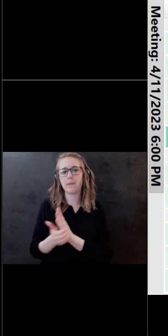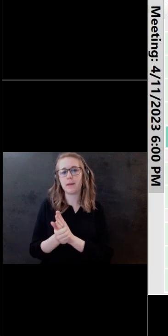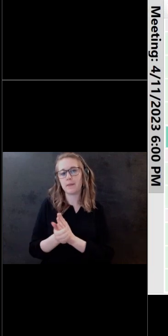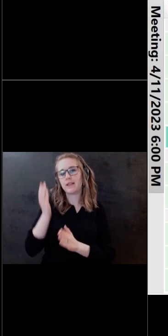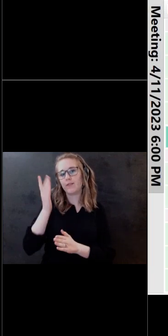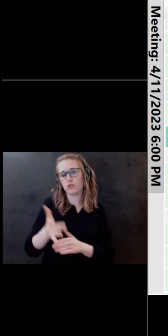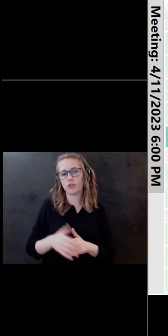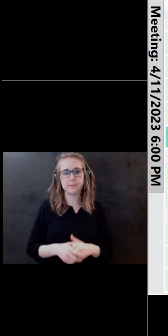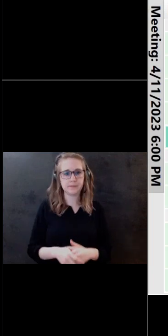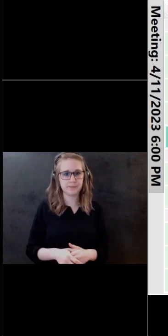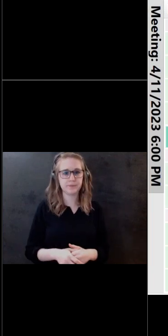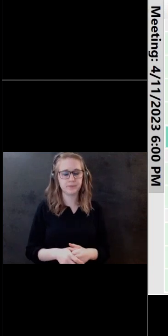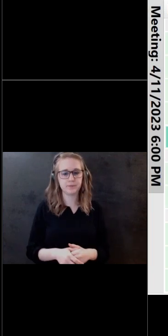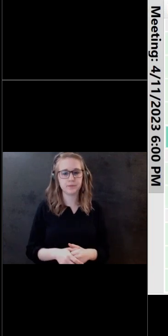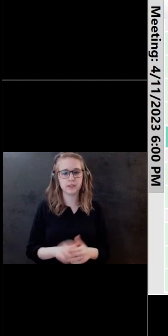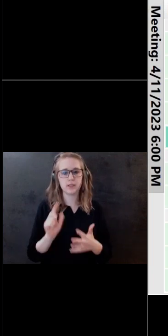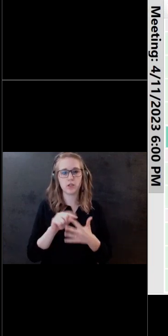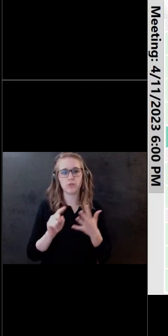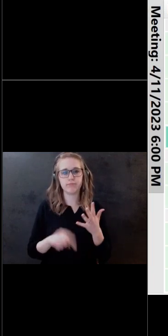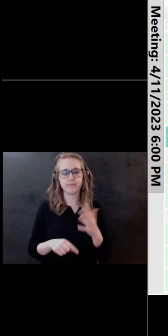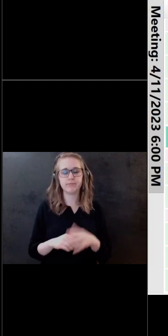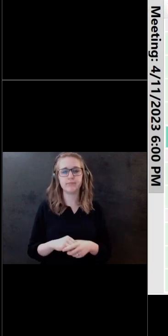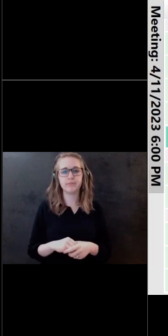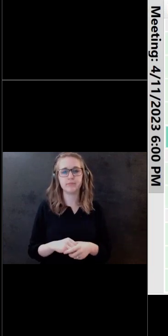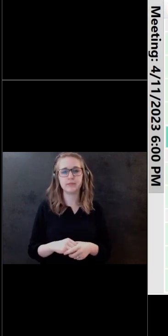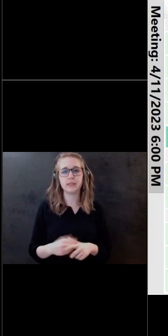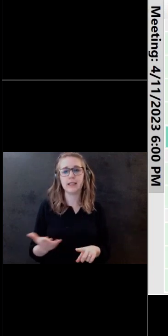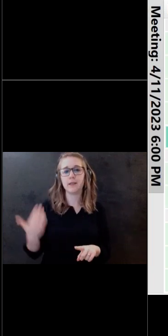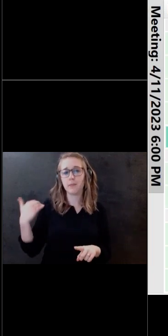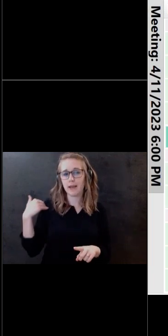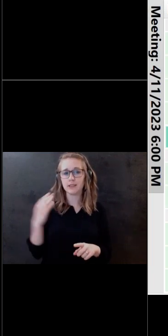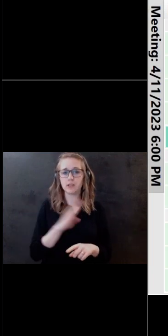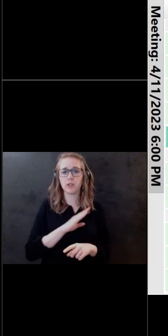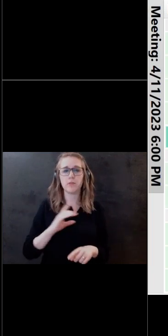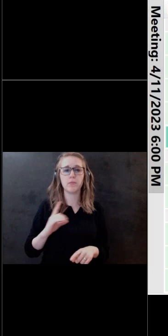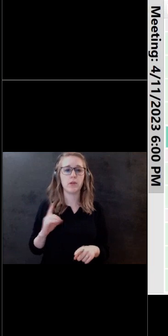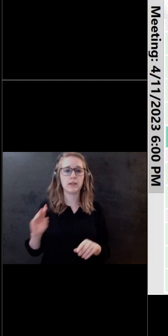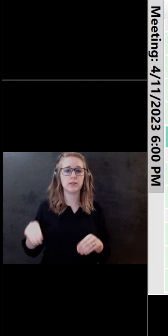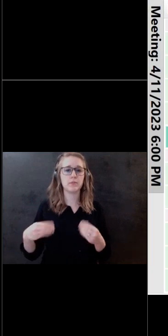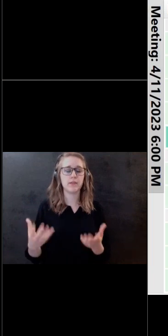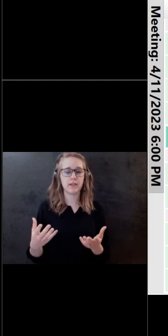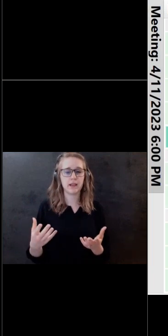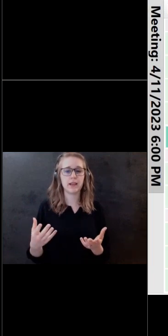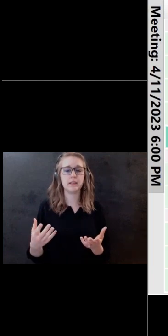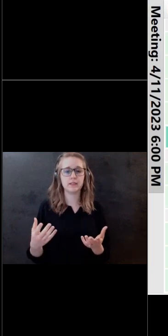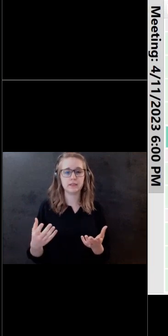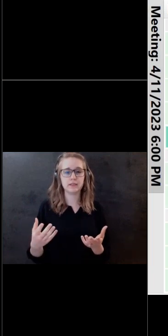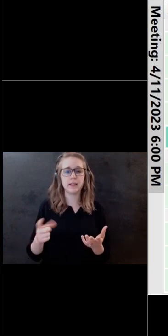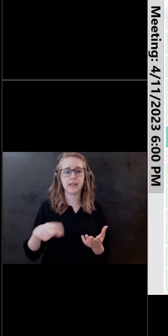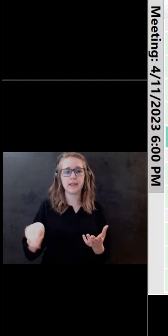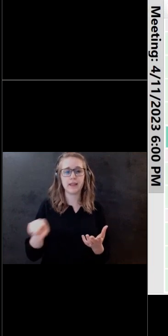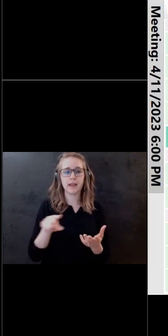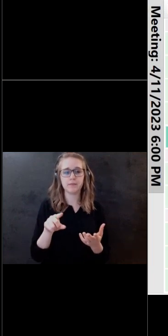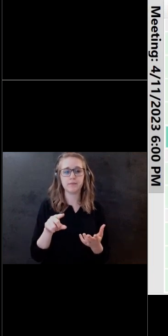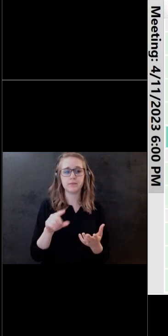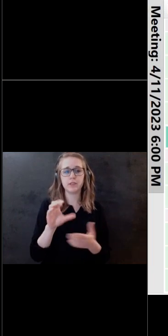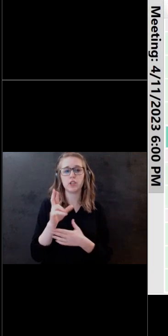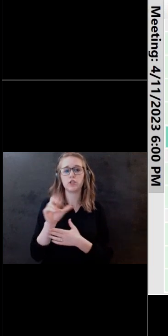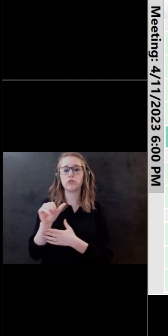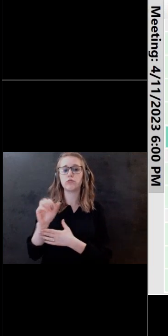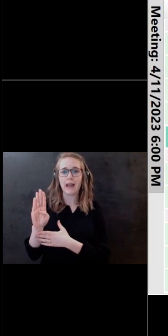So those are some of the items. In the past, the board has given the CRAB board the duty of looking at